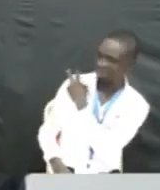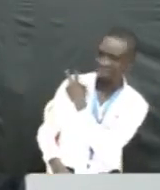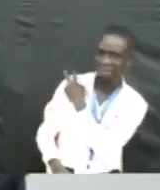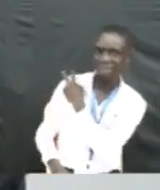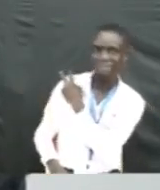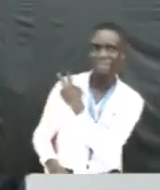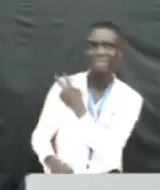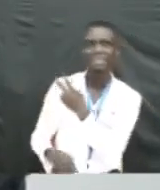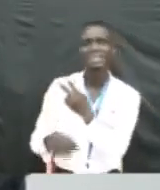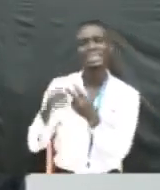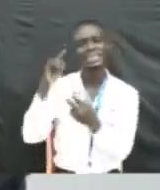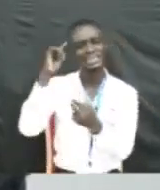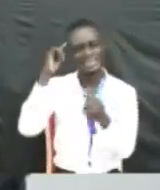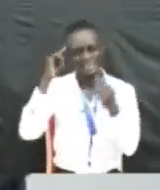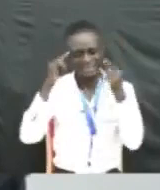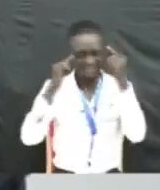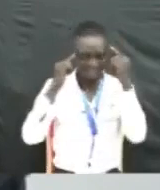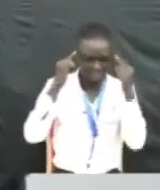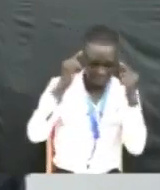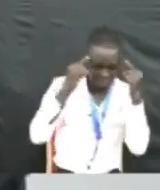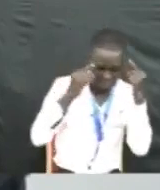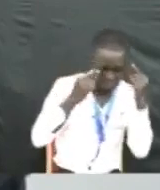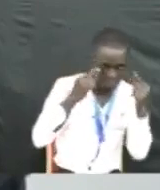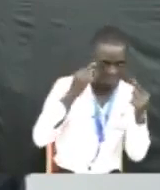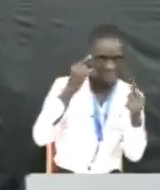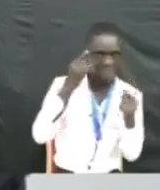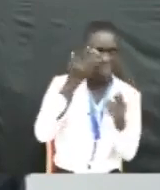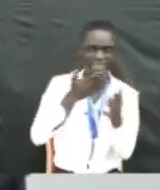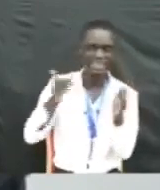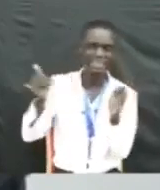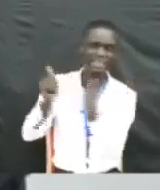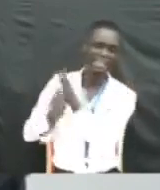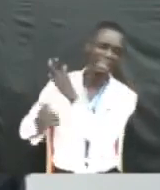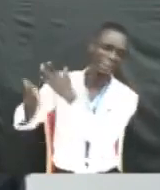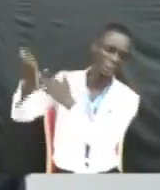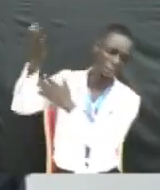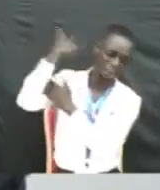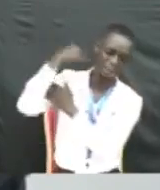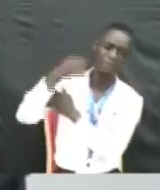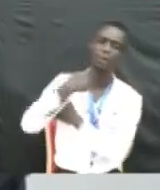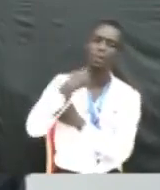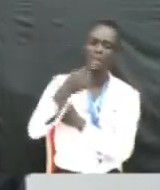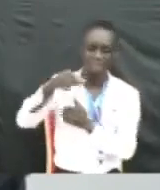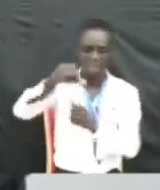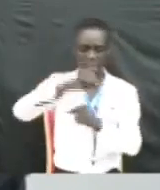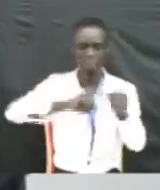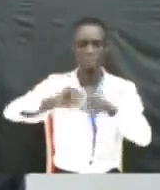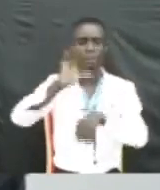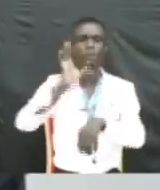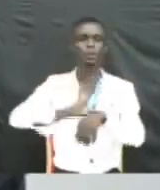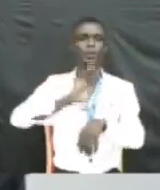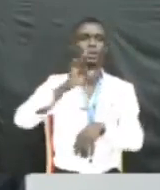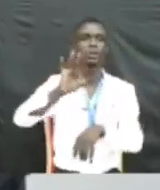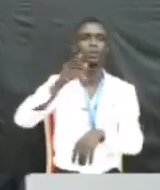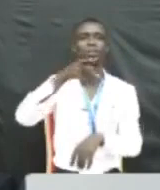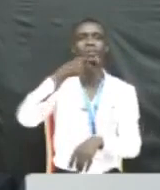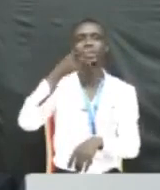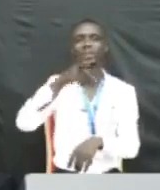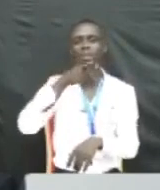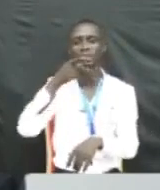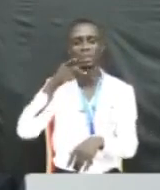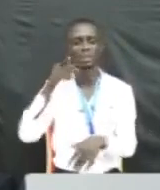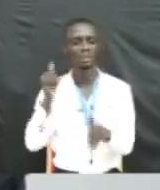and considering what was once said about the church, that these people can only